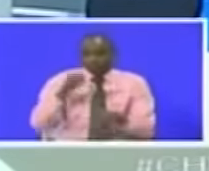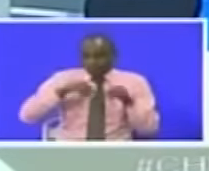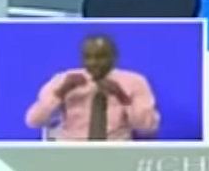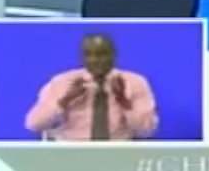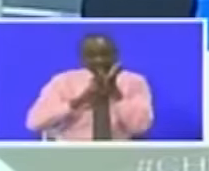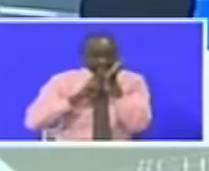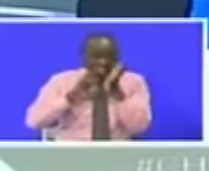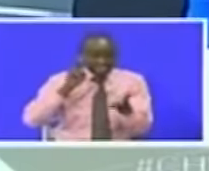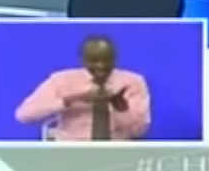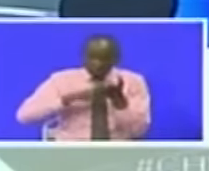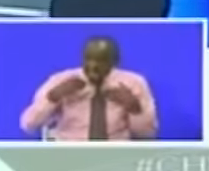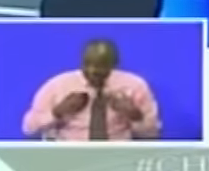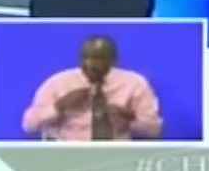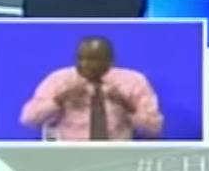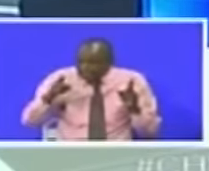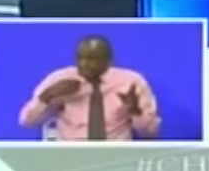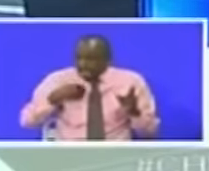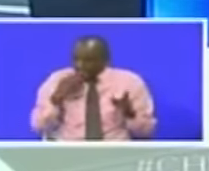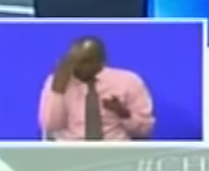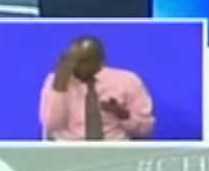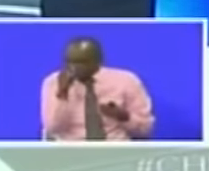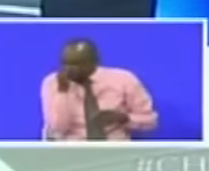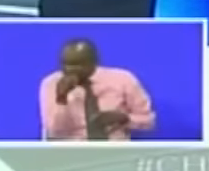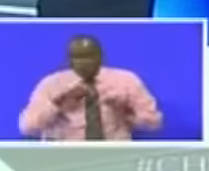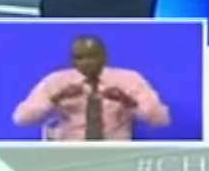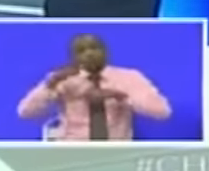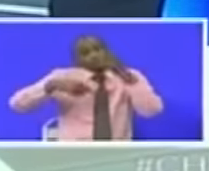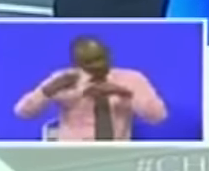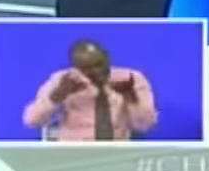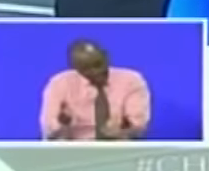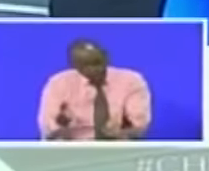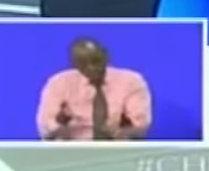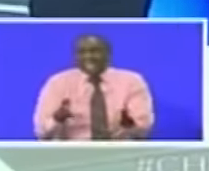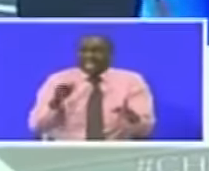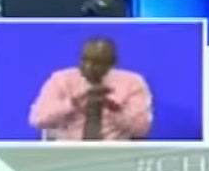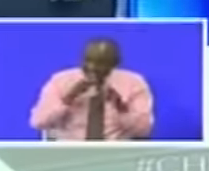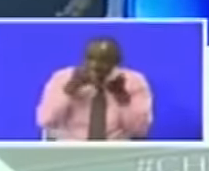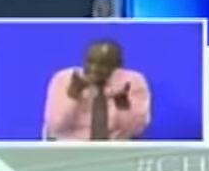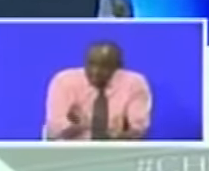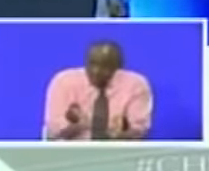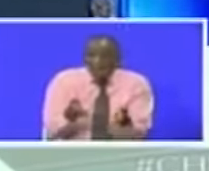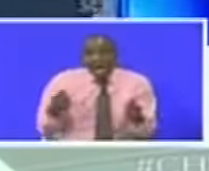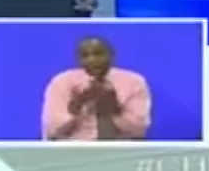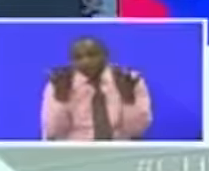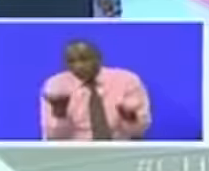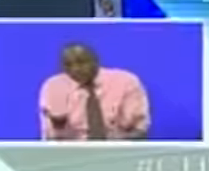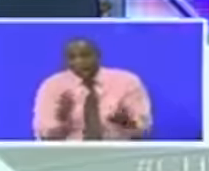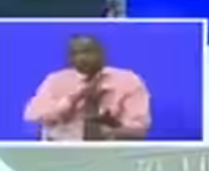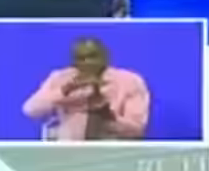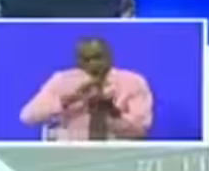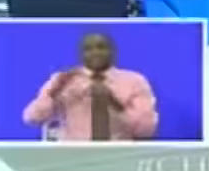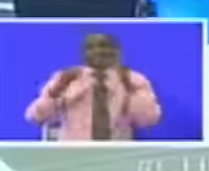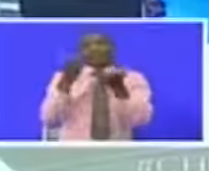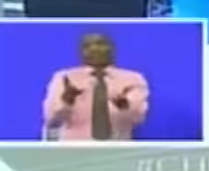February, but we're made to understand that this is a continuous process. And where is it taking place? It is taking place at the constituency